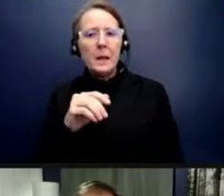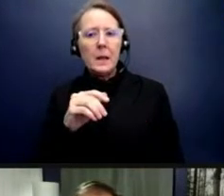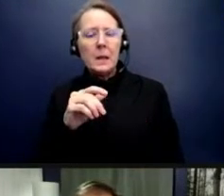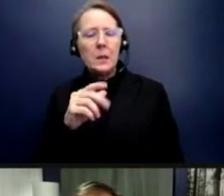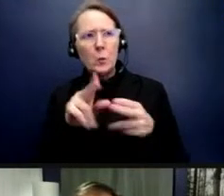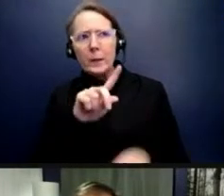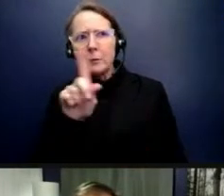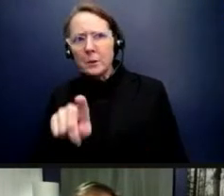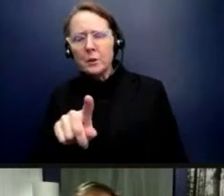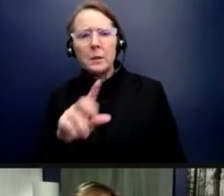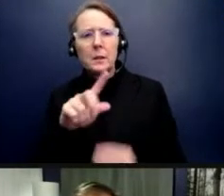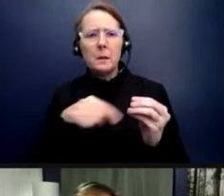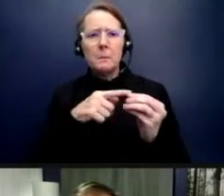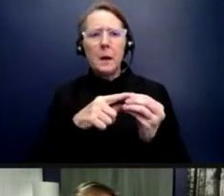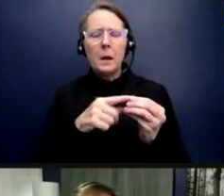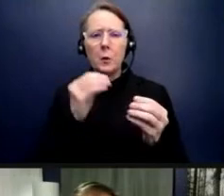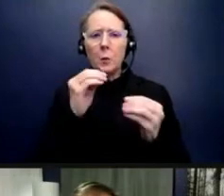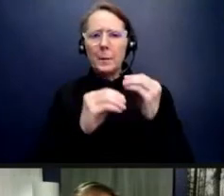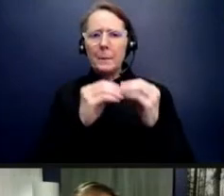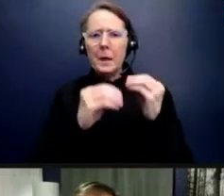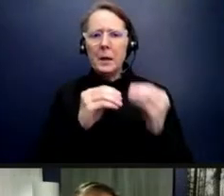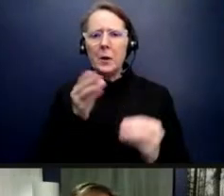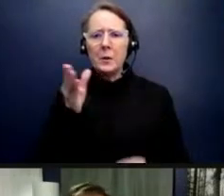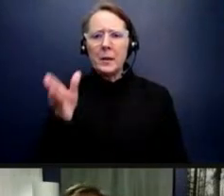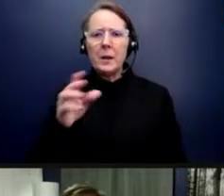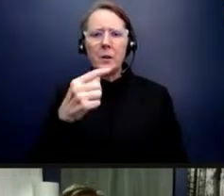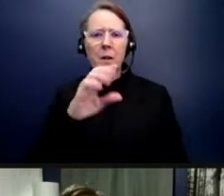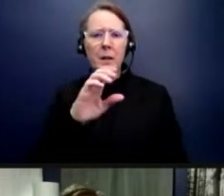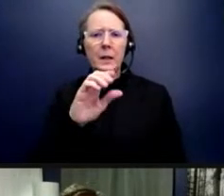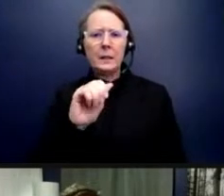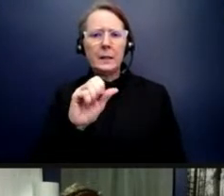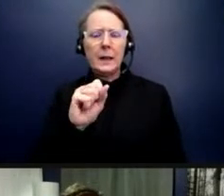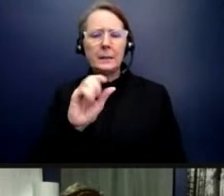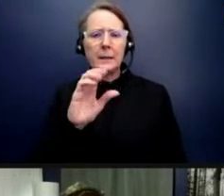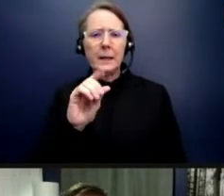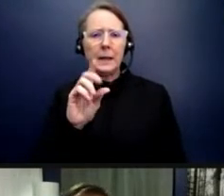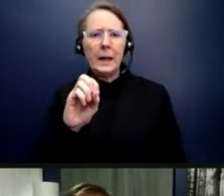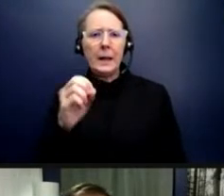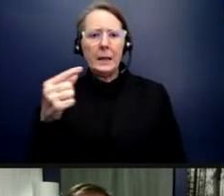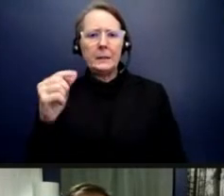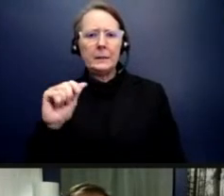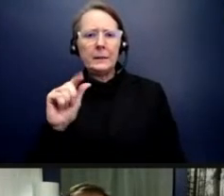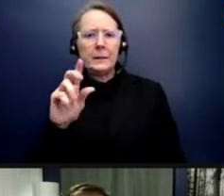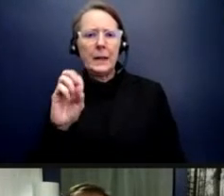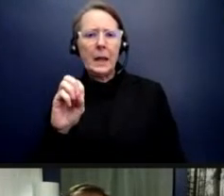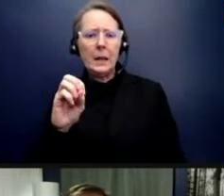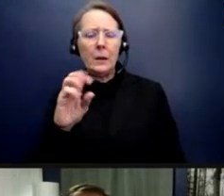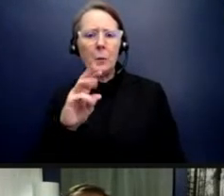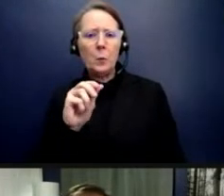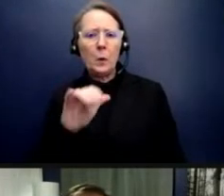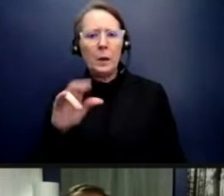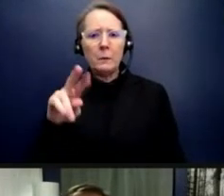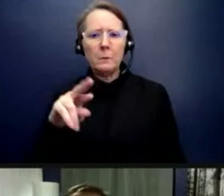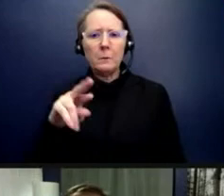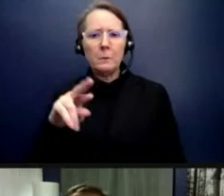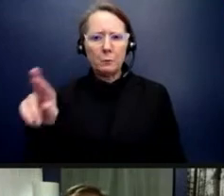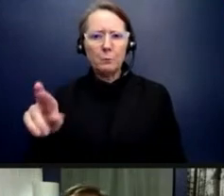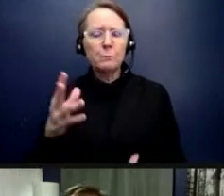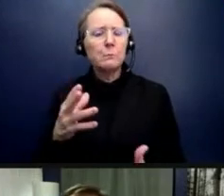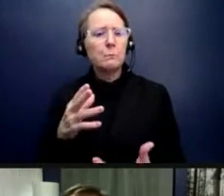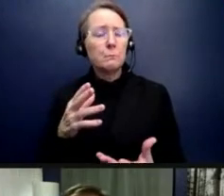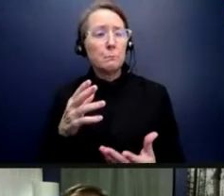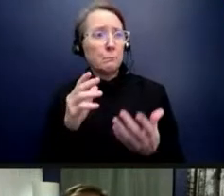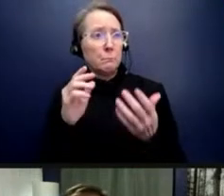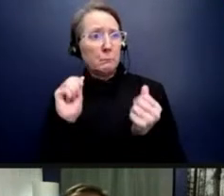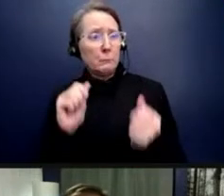Question about the repairs out at Cascade Gateway to the restrooms. Is that something that would also be eligible if we got